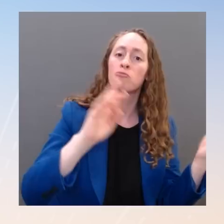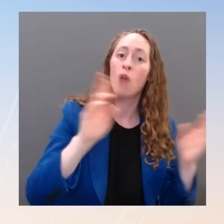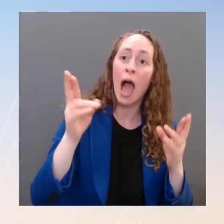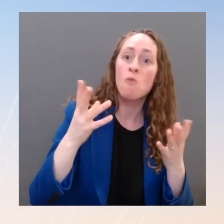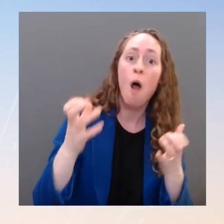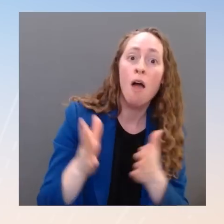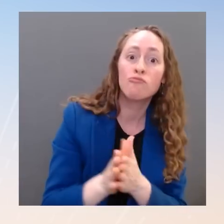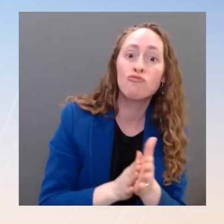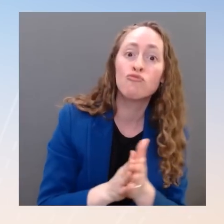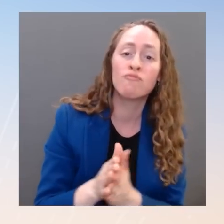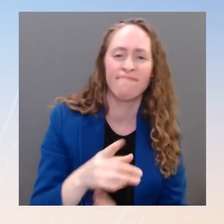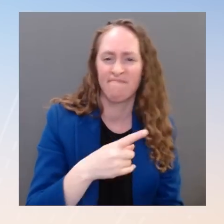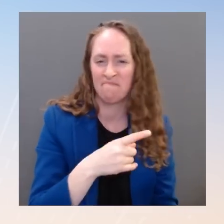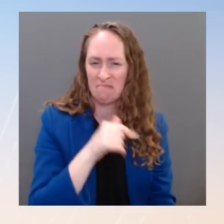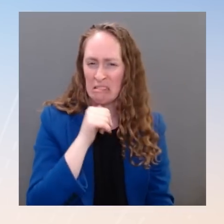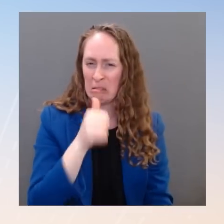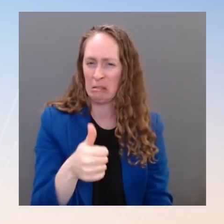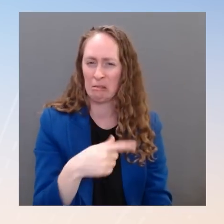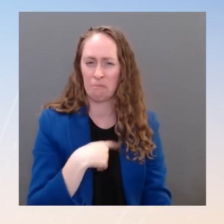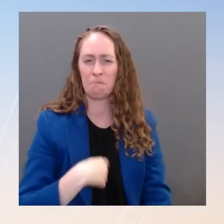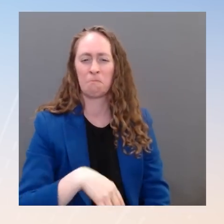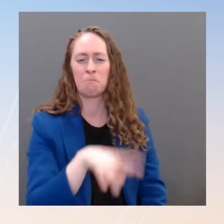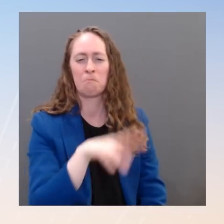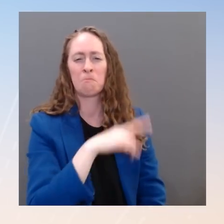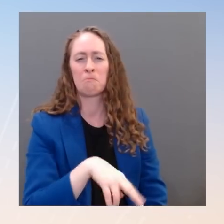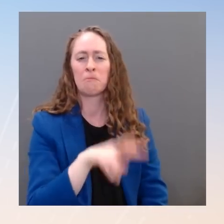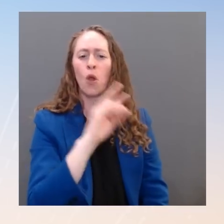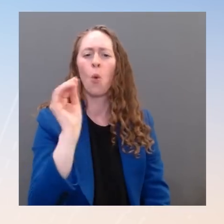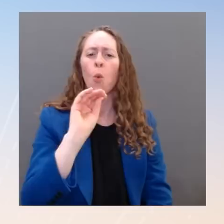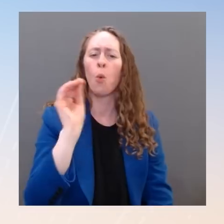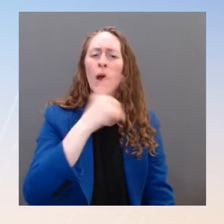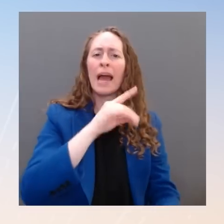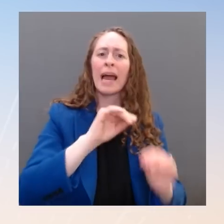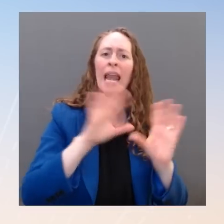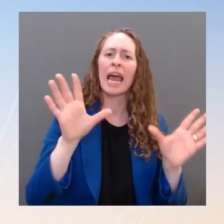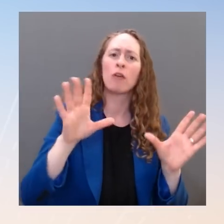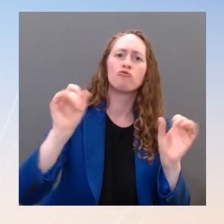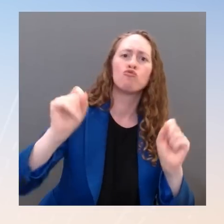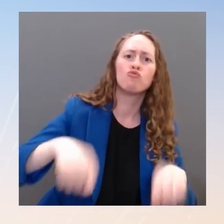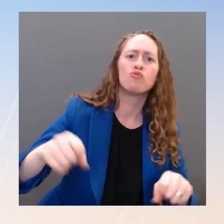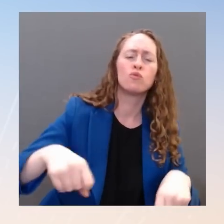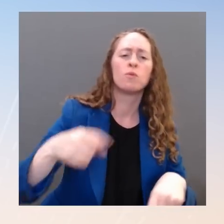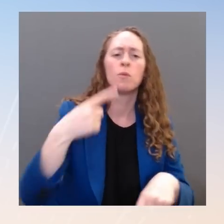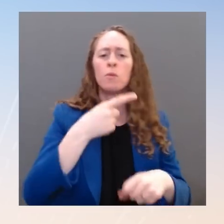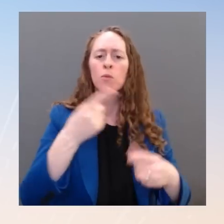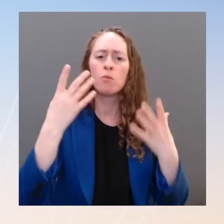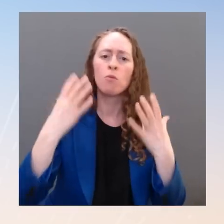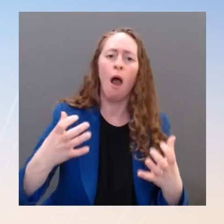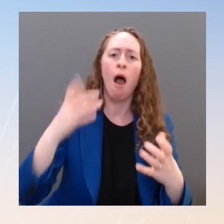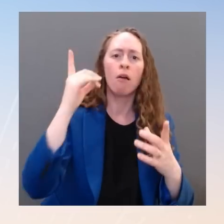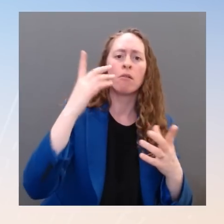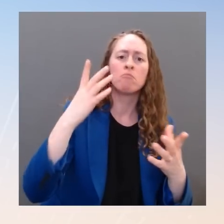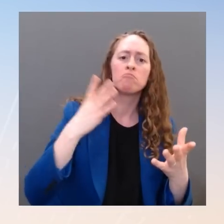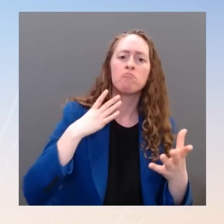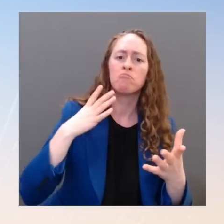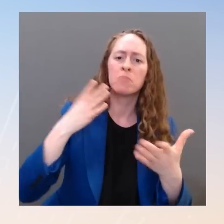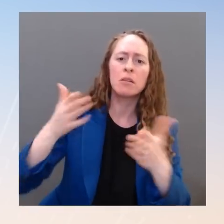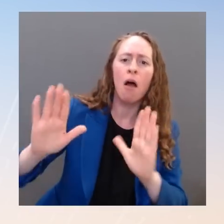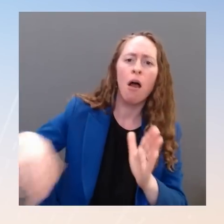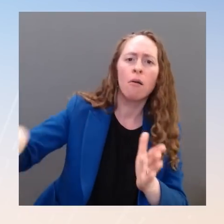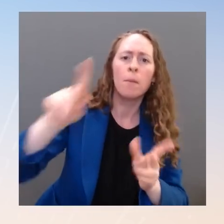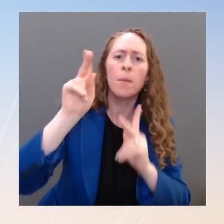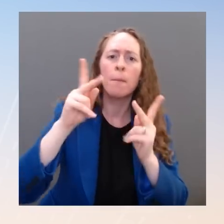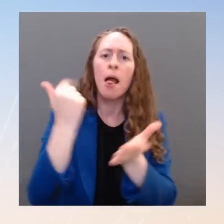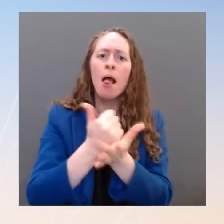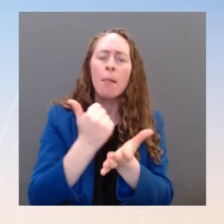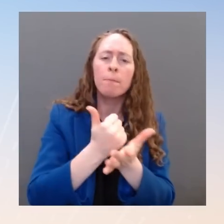forward, humanitarian assistance, creating corridors, that would give an indication of that. But our objective is continue to